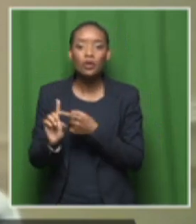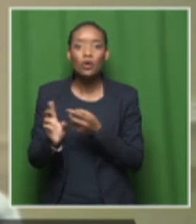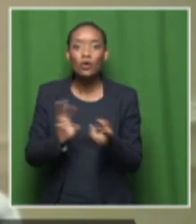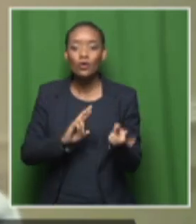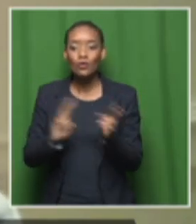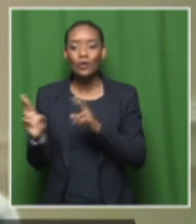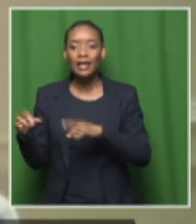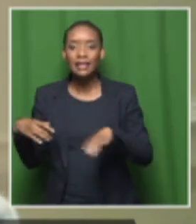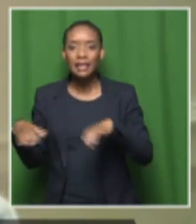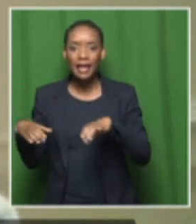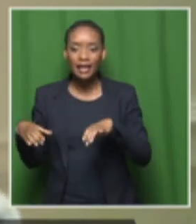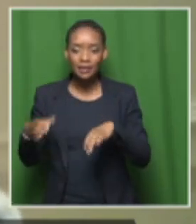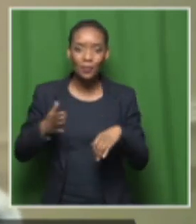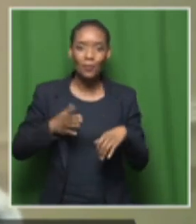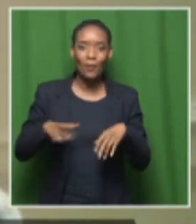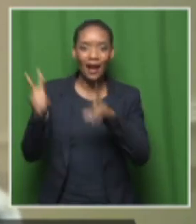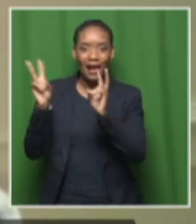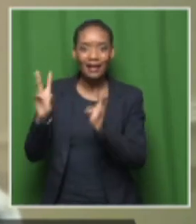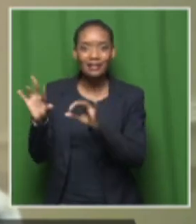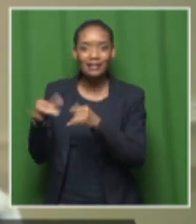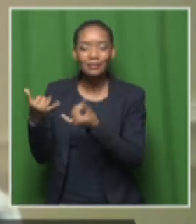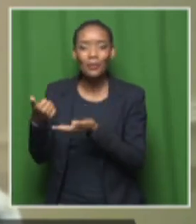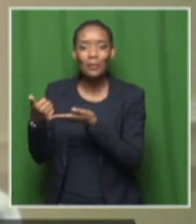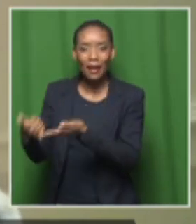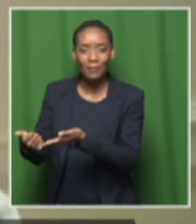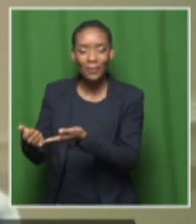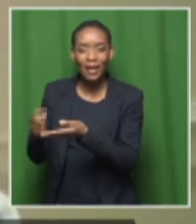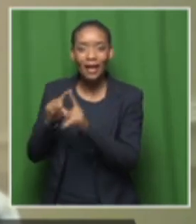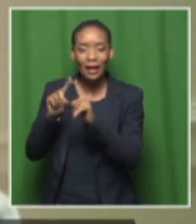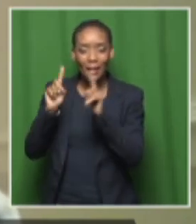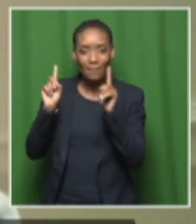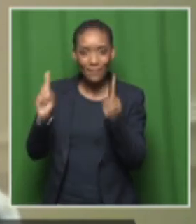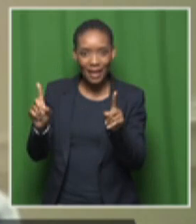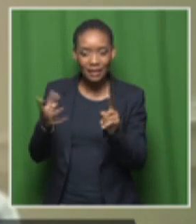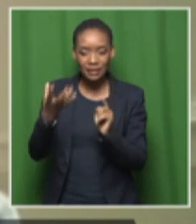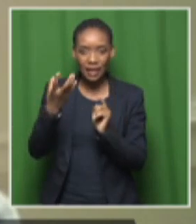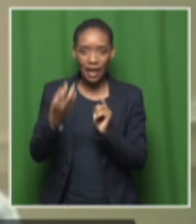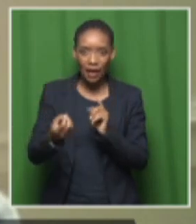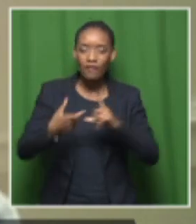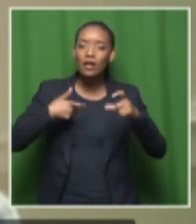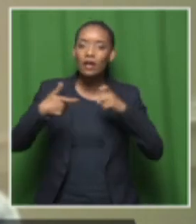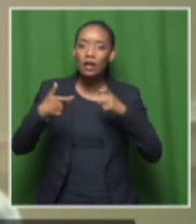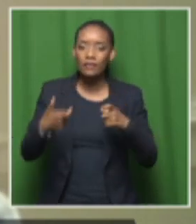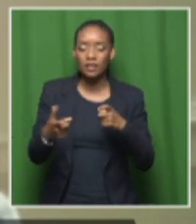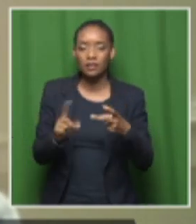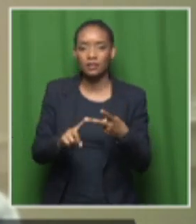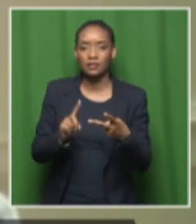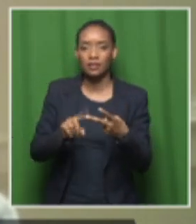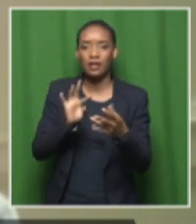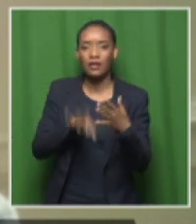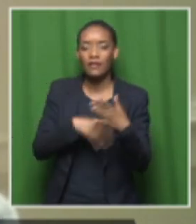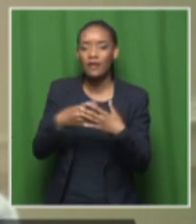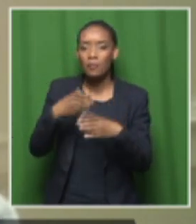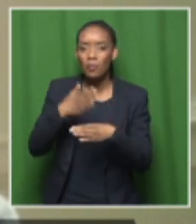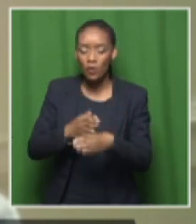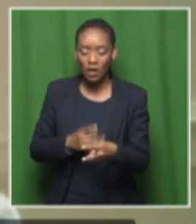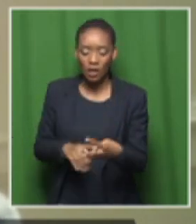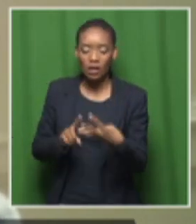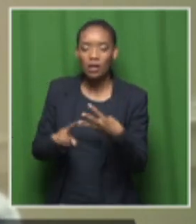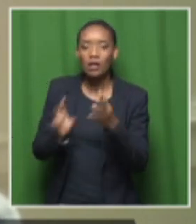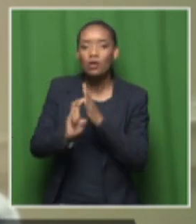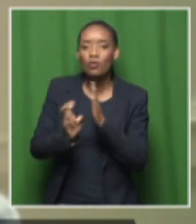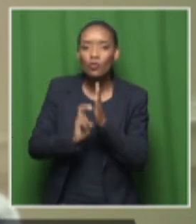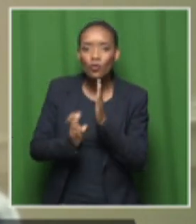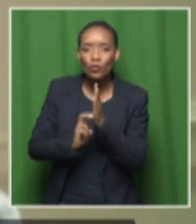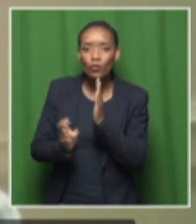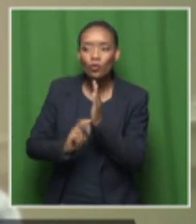interest of the organization, but there are governance framework and rule of law that requires him